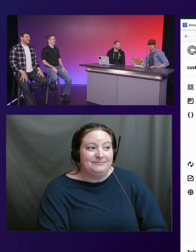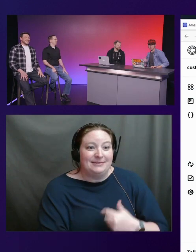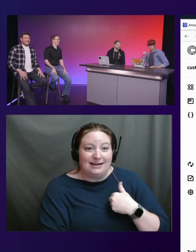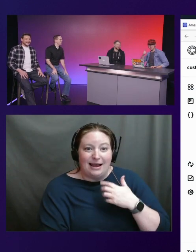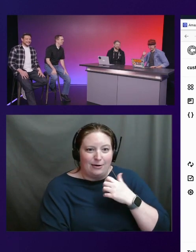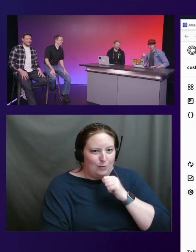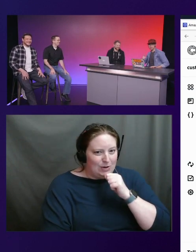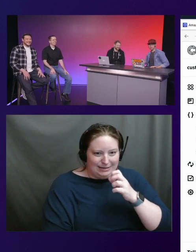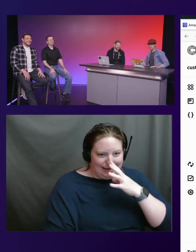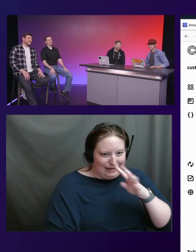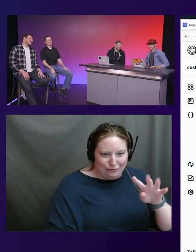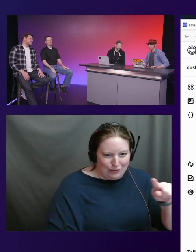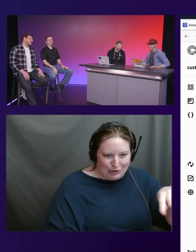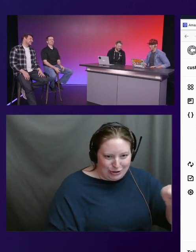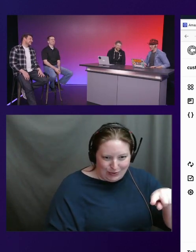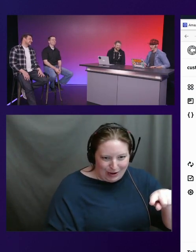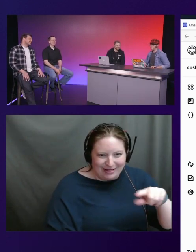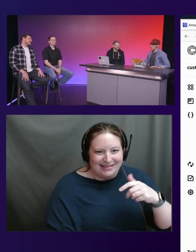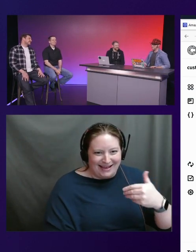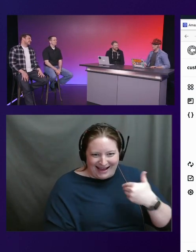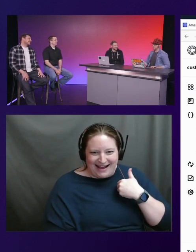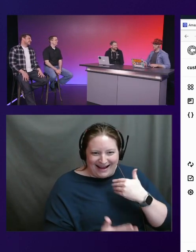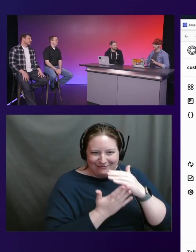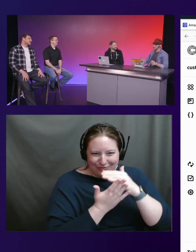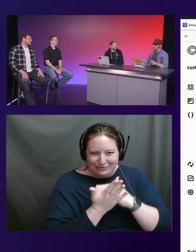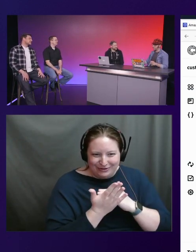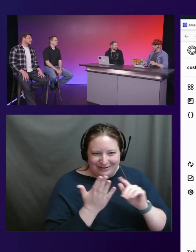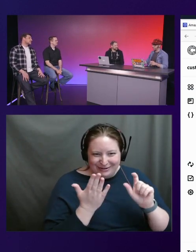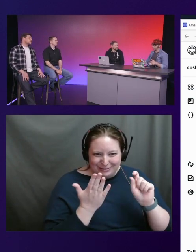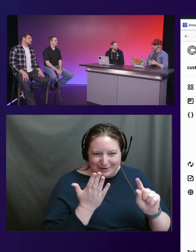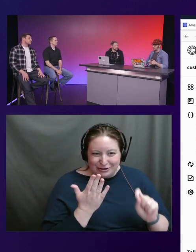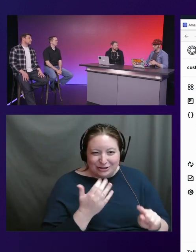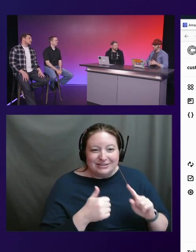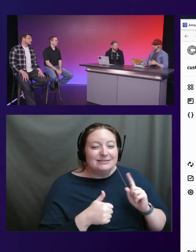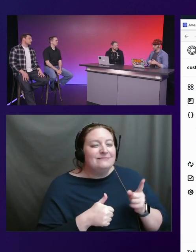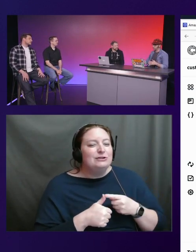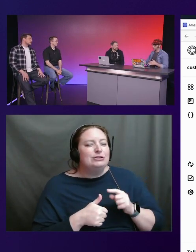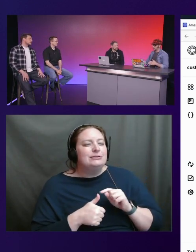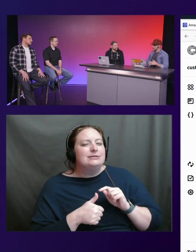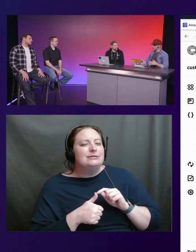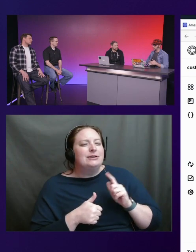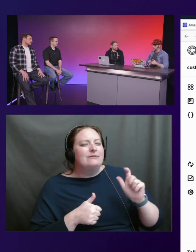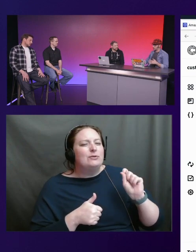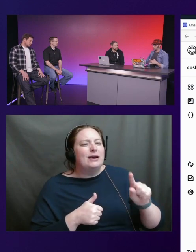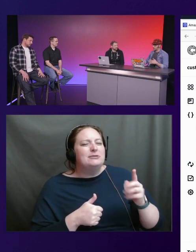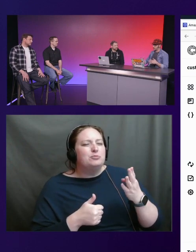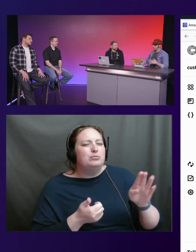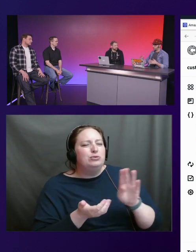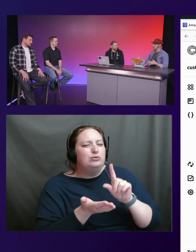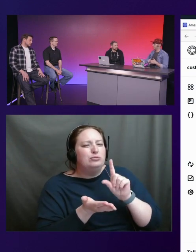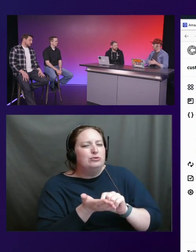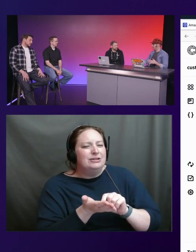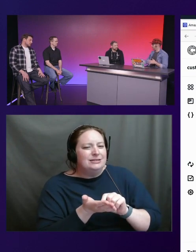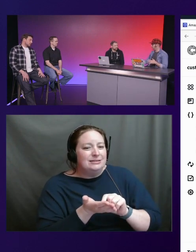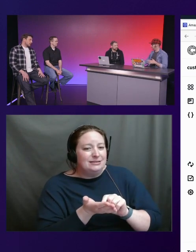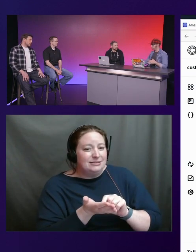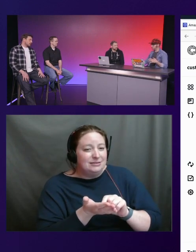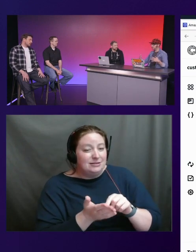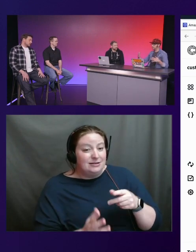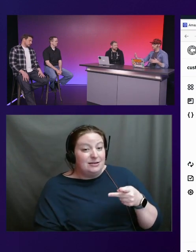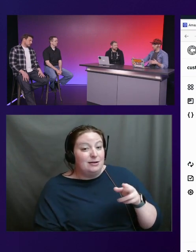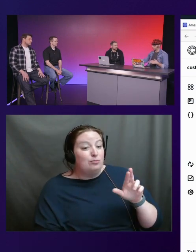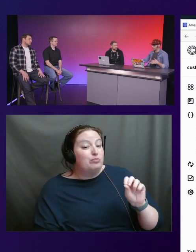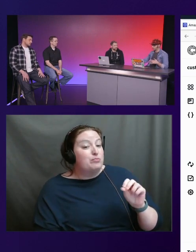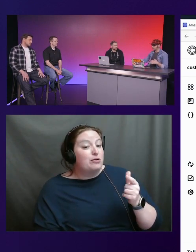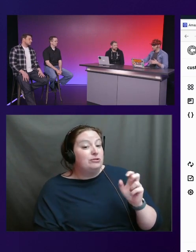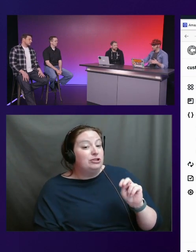all. I got you. First off, I got to ask about the blueprints. Are they Progen based, or do